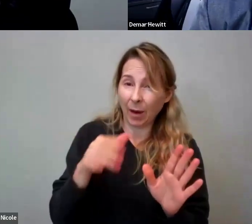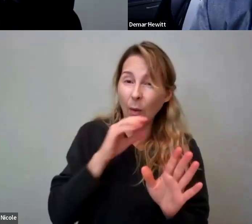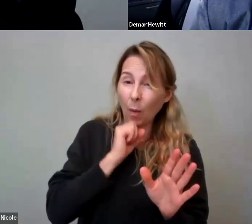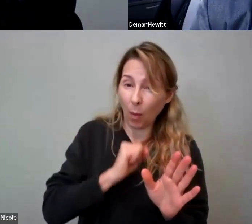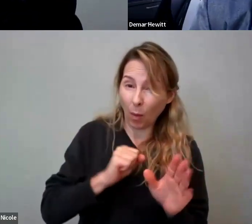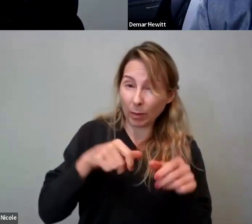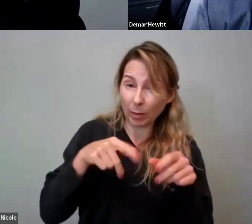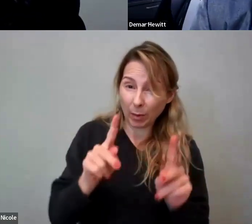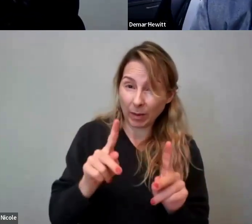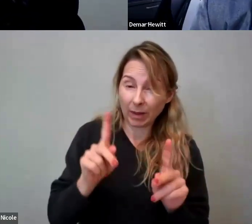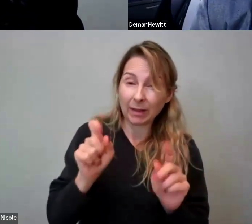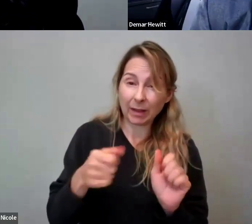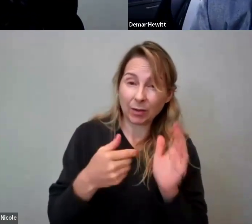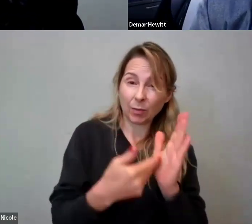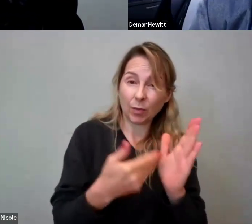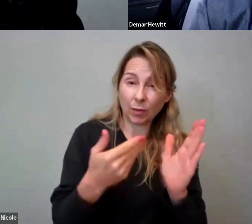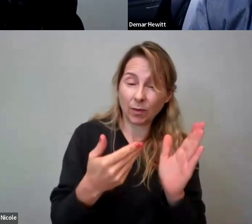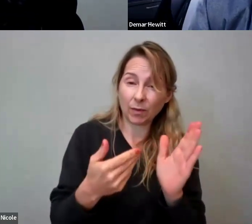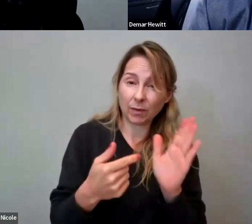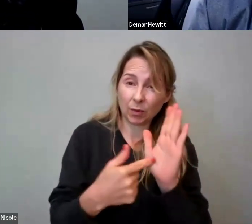proof?